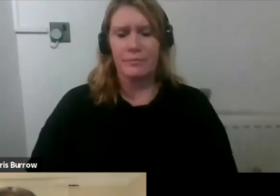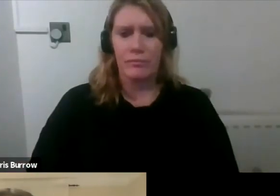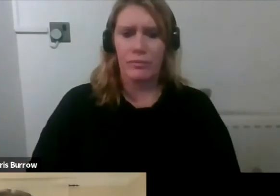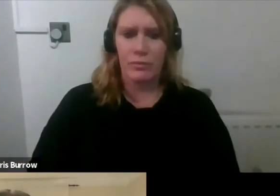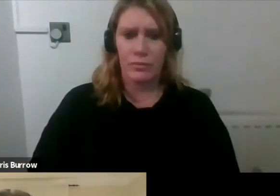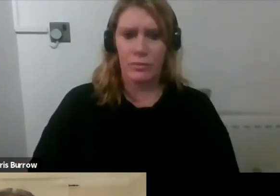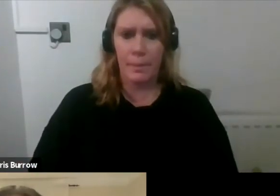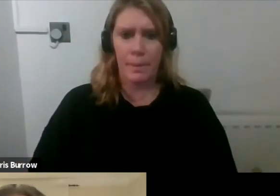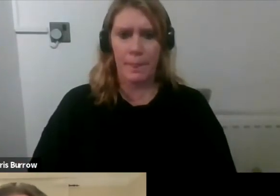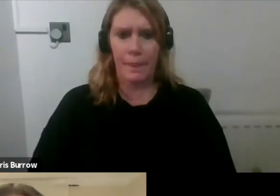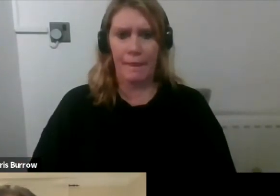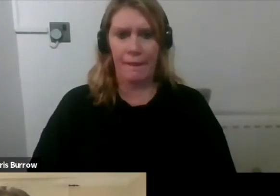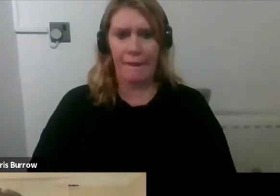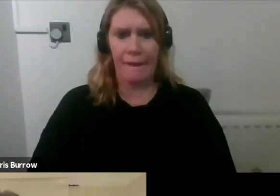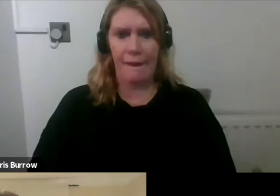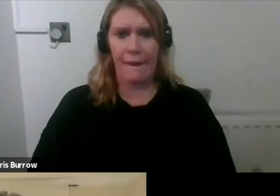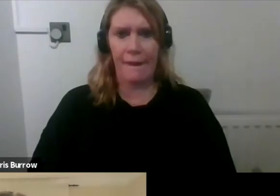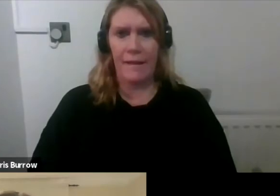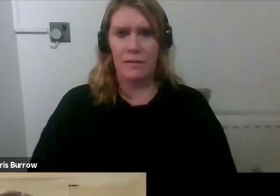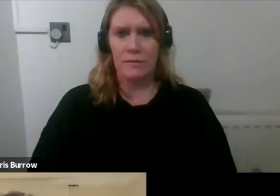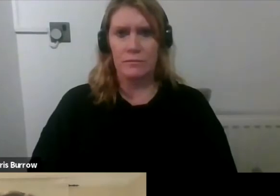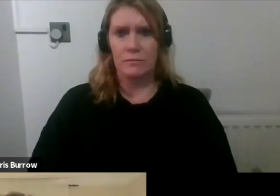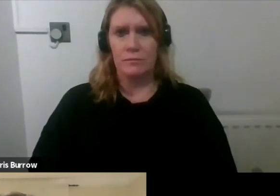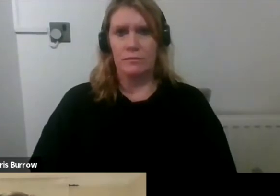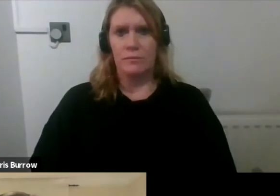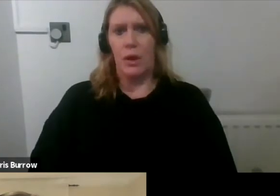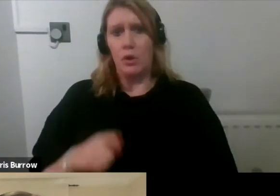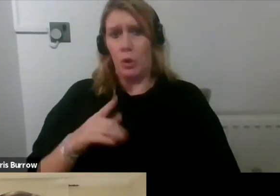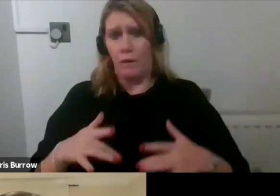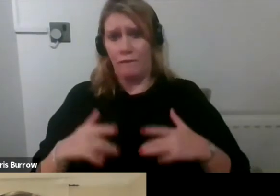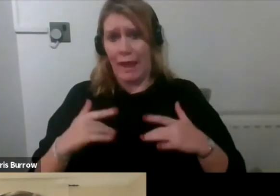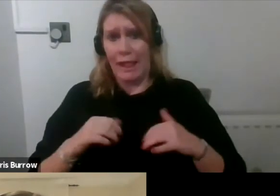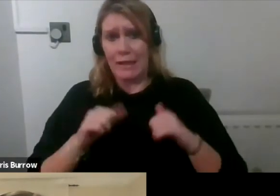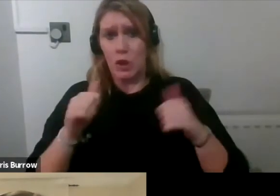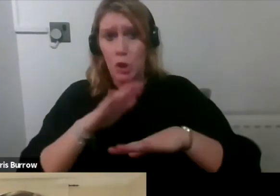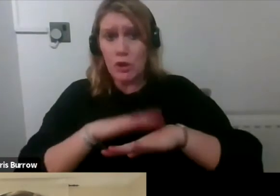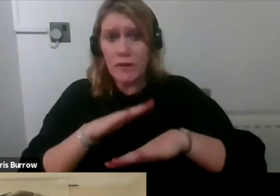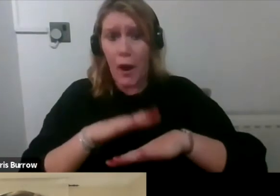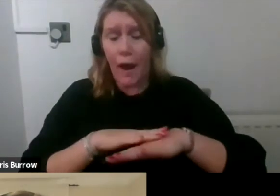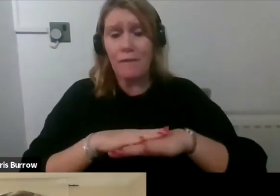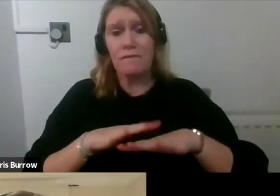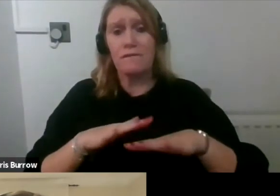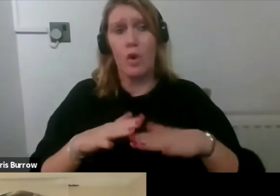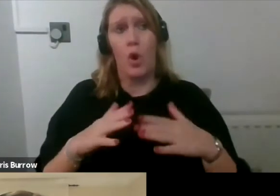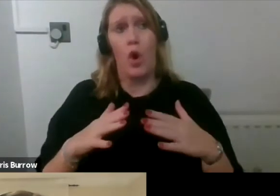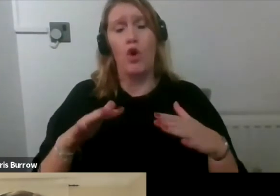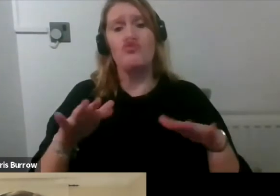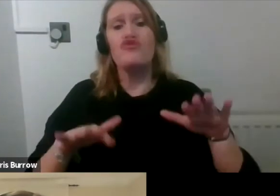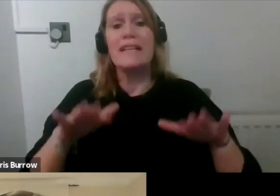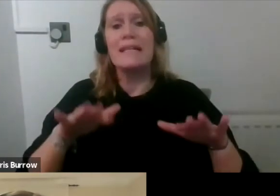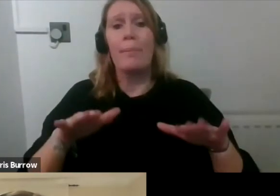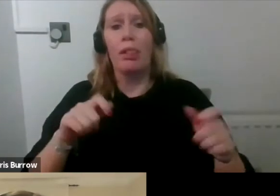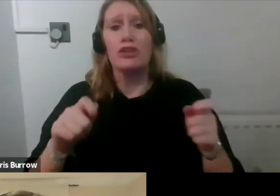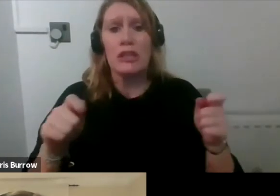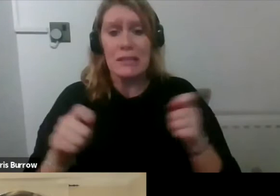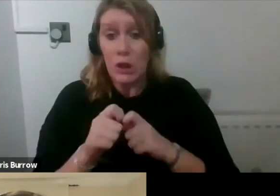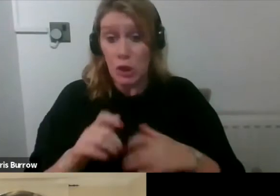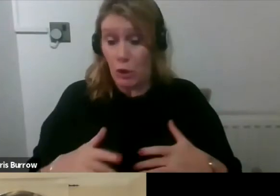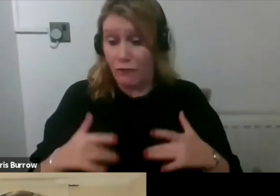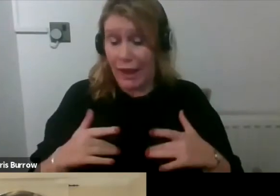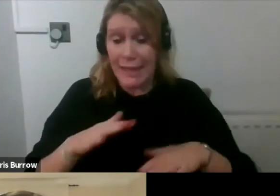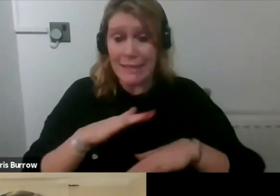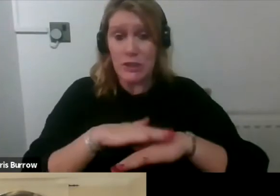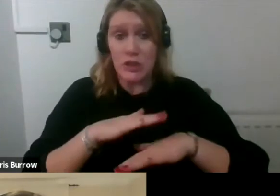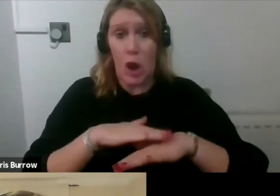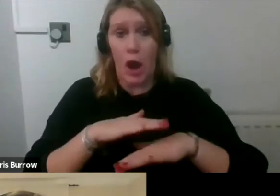it's actually an a good time for reasonable adjustment? Is it time we should be sort of thinking, why